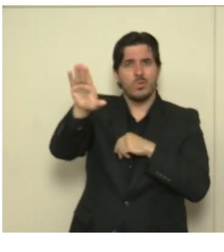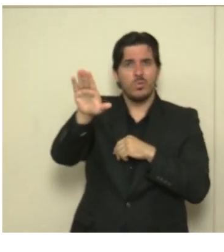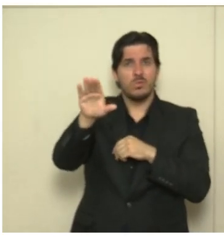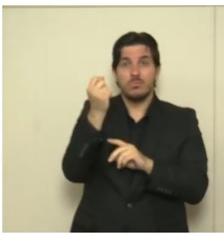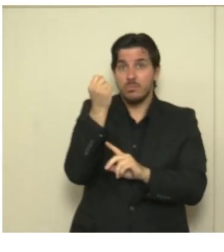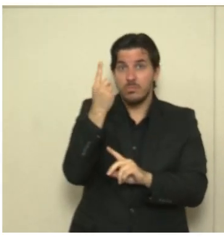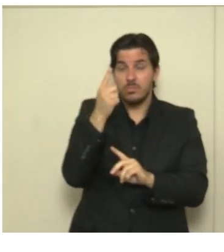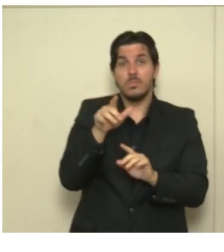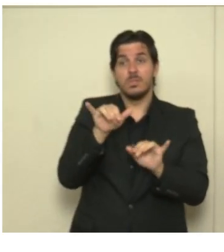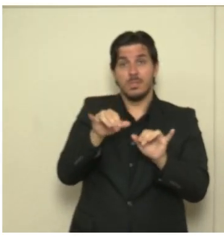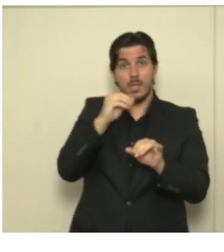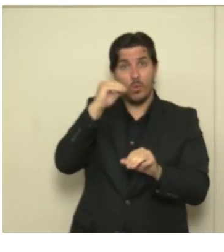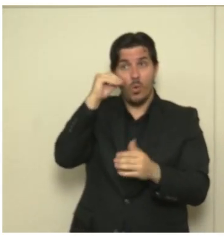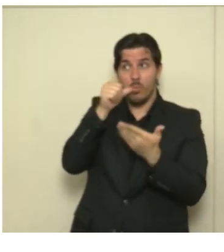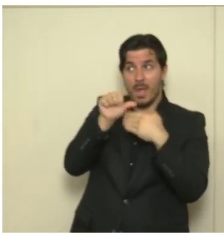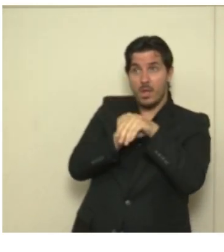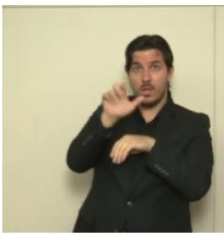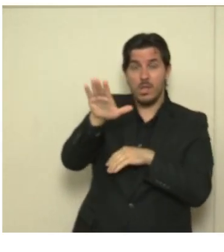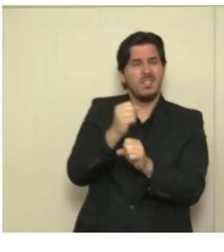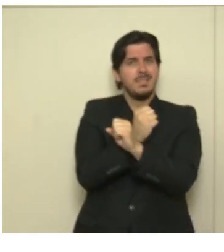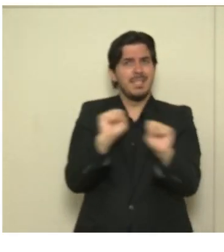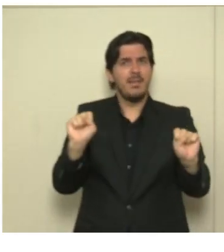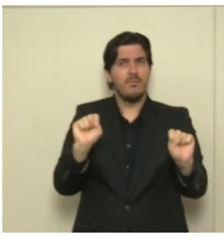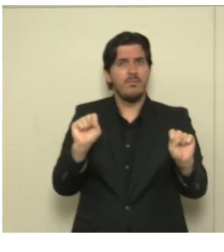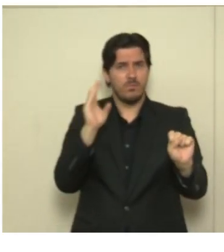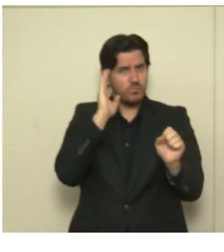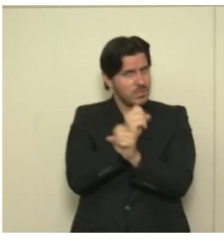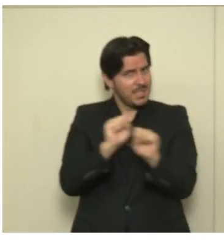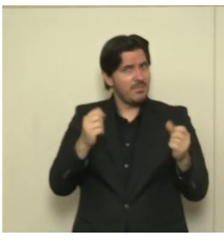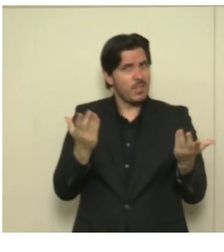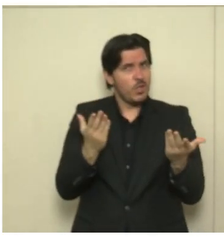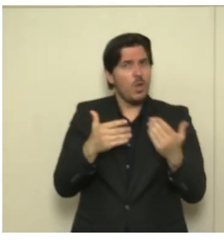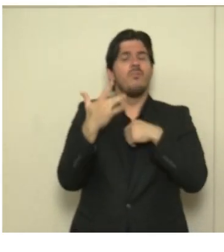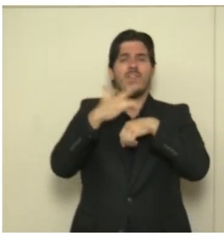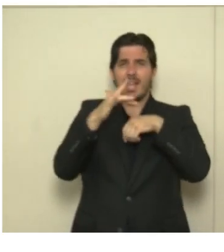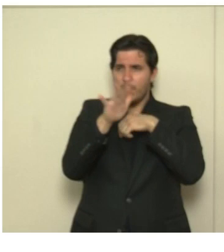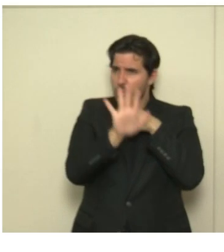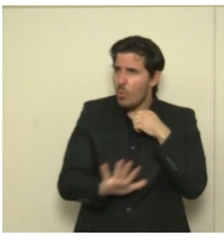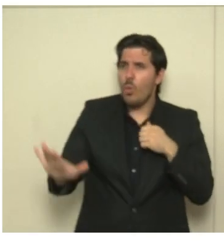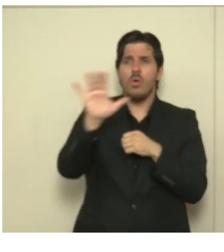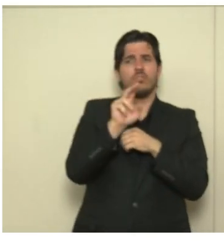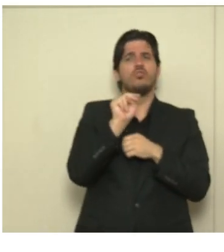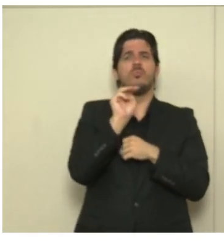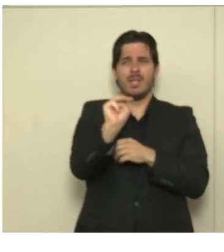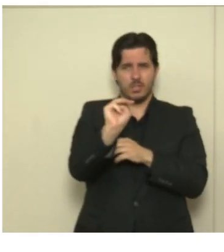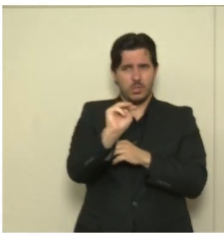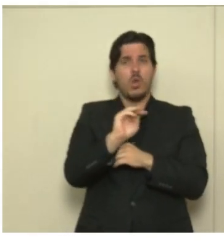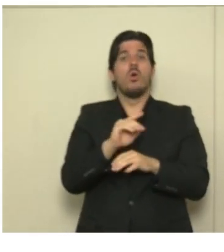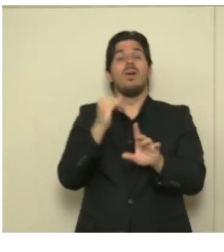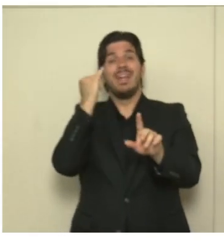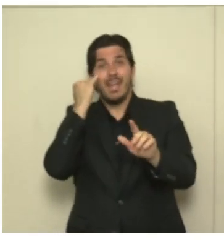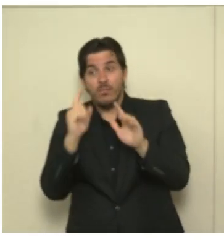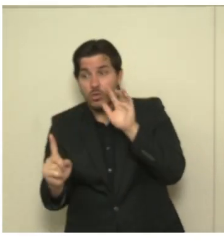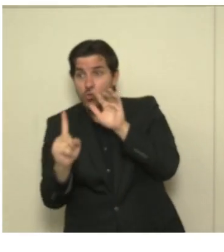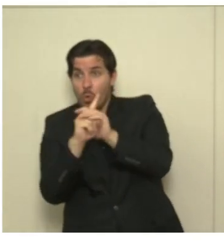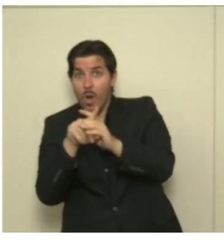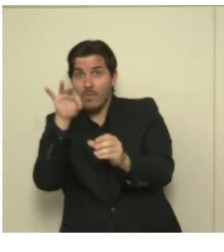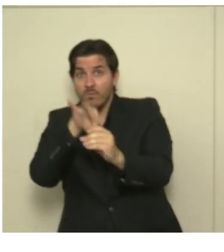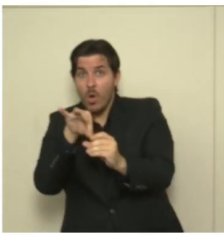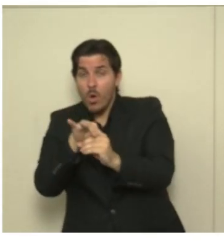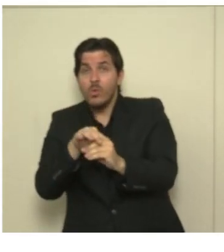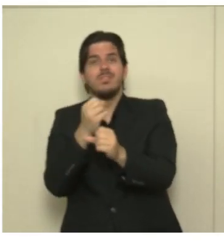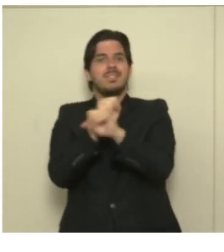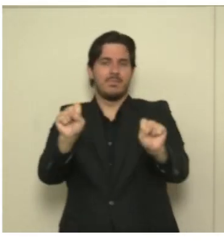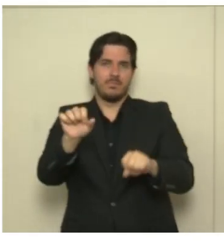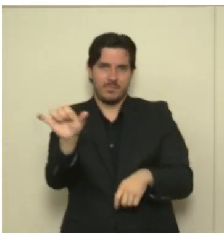safe here. It will be available in all 33 counties, but there are some important things for voters to know if you're going to vote by